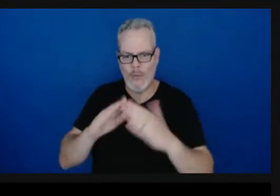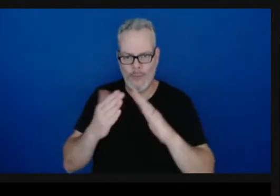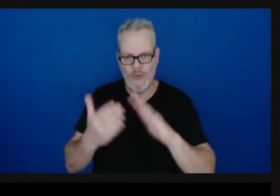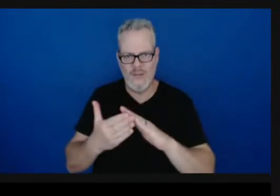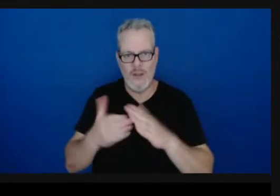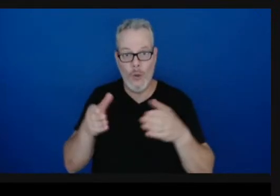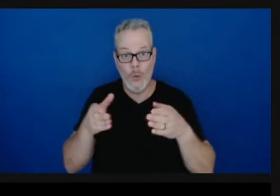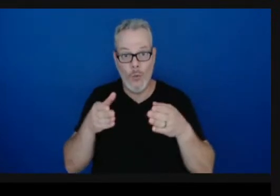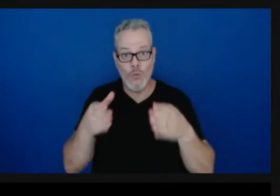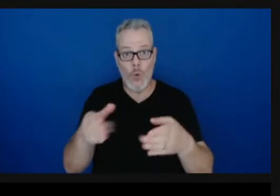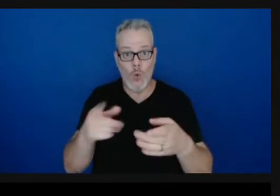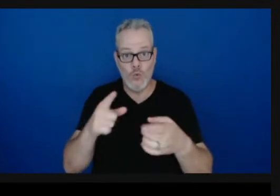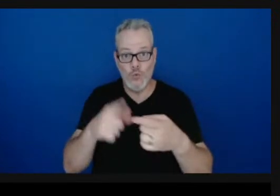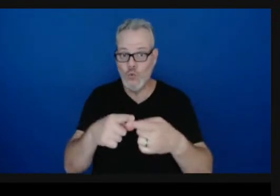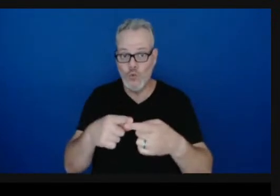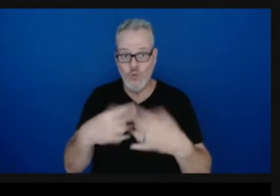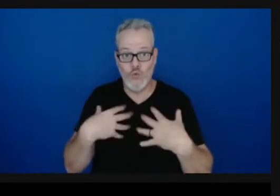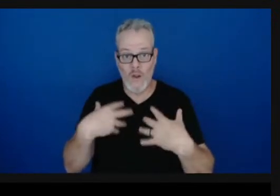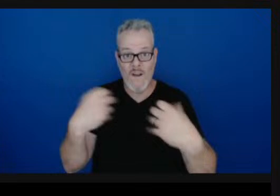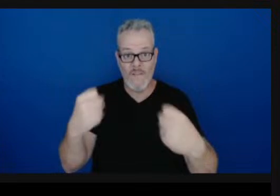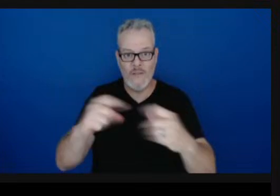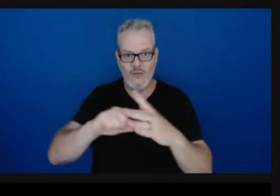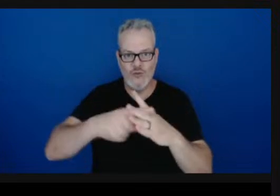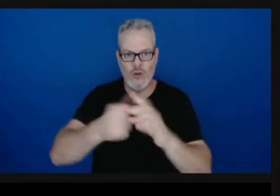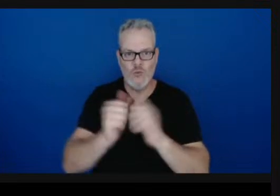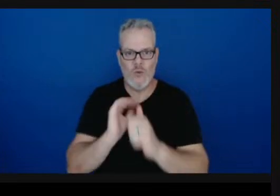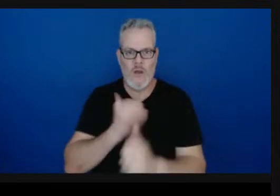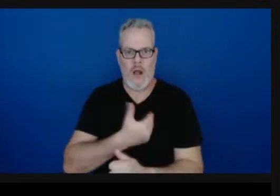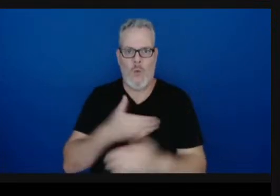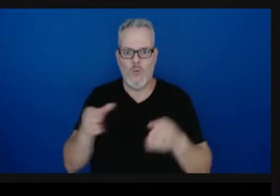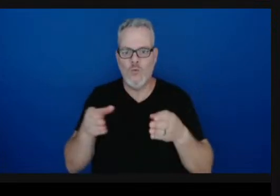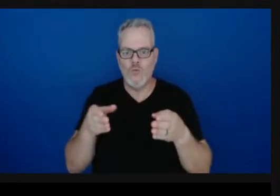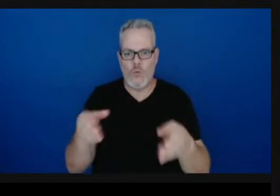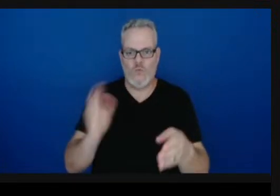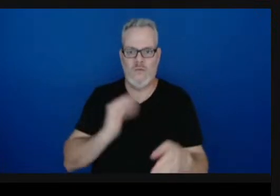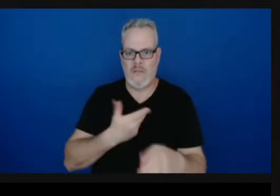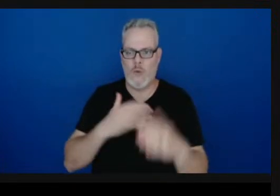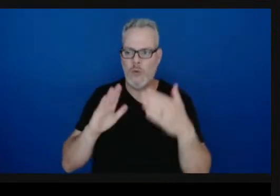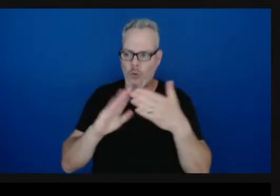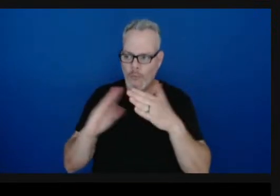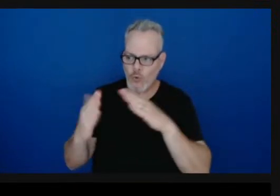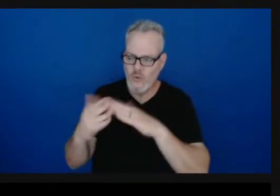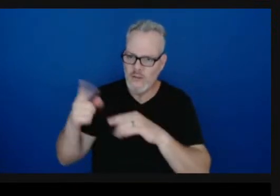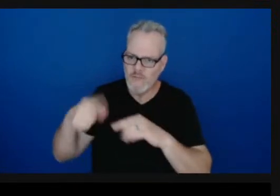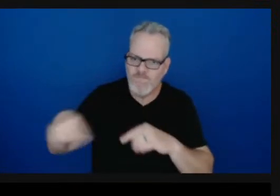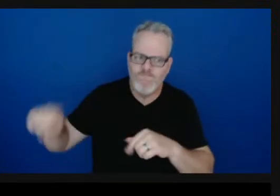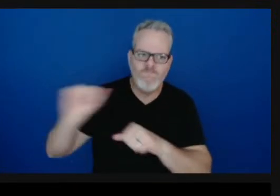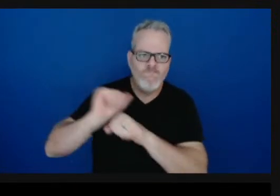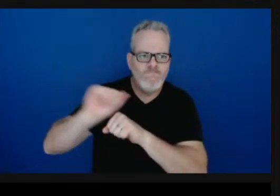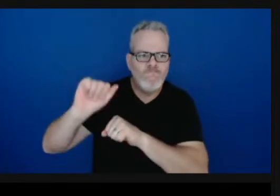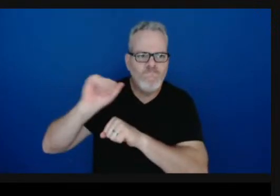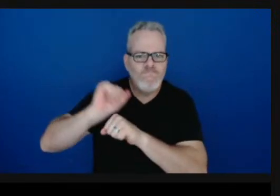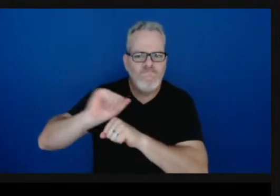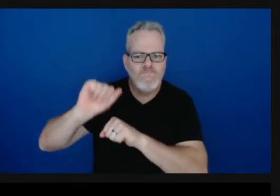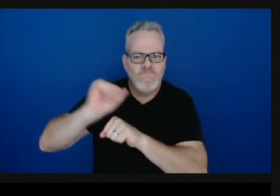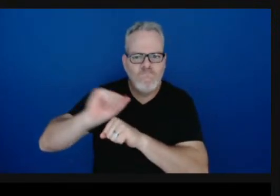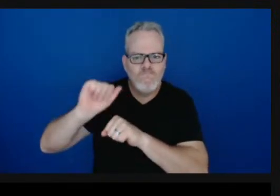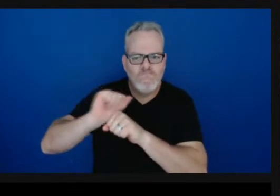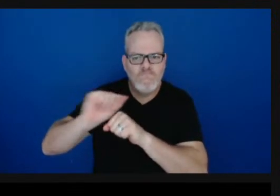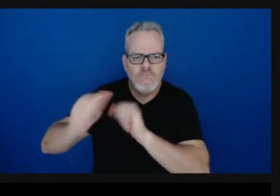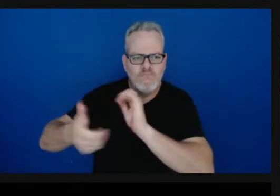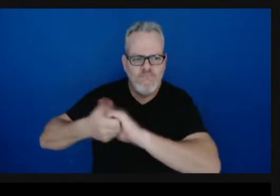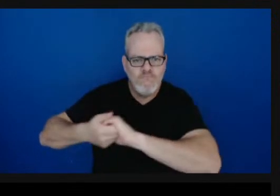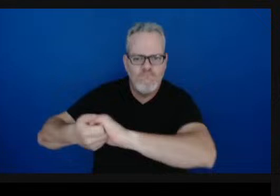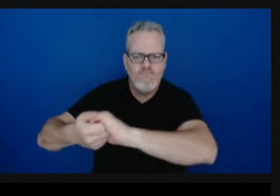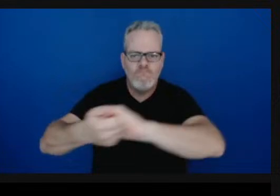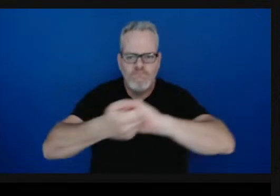with the roads, and our communities worked very hard with the help of a lot of